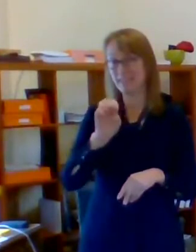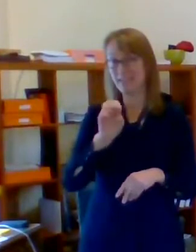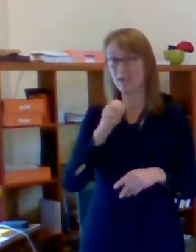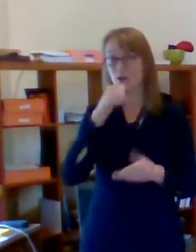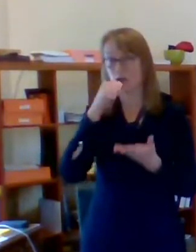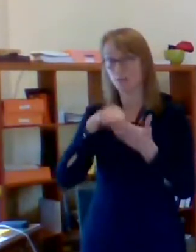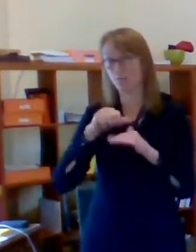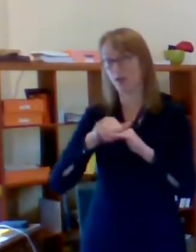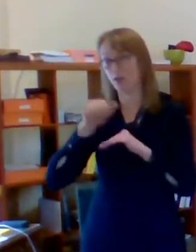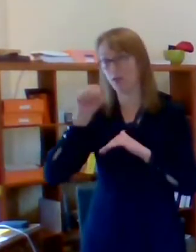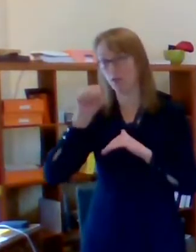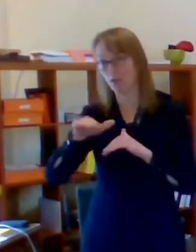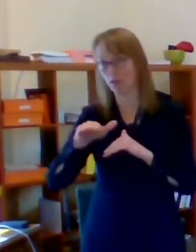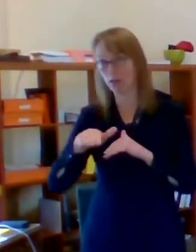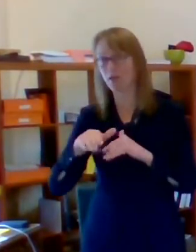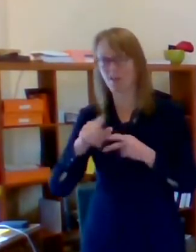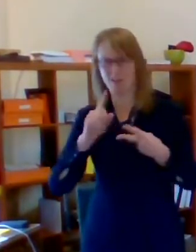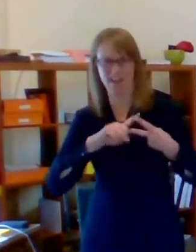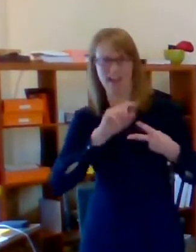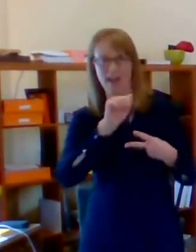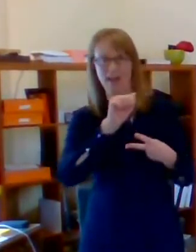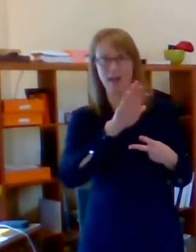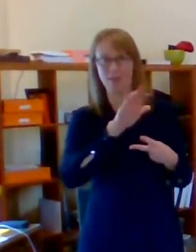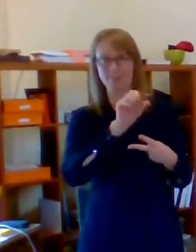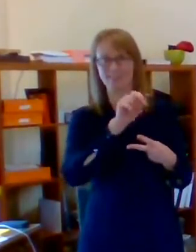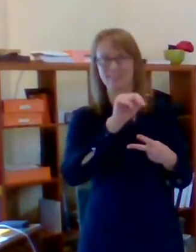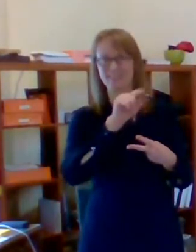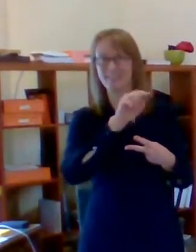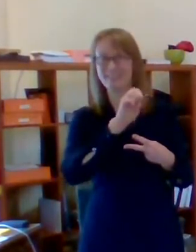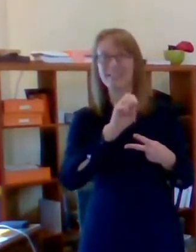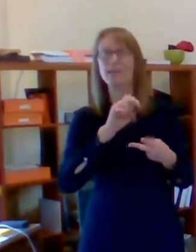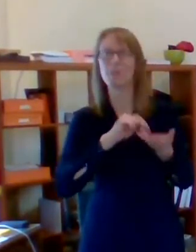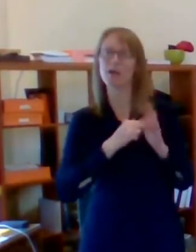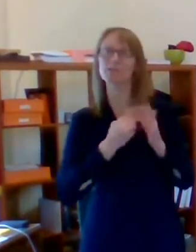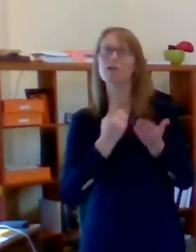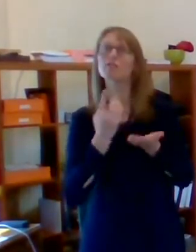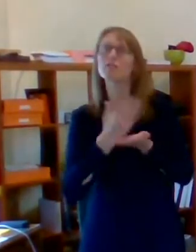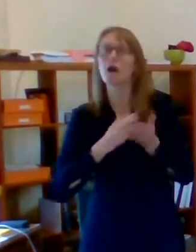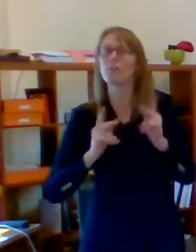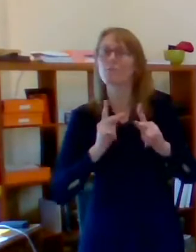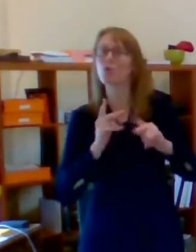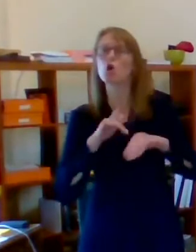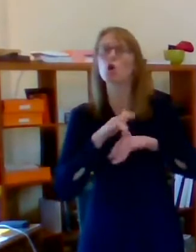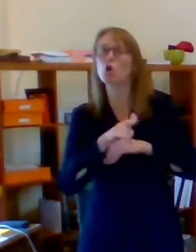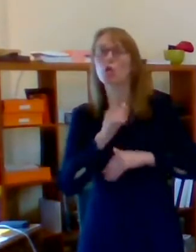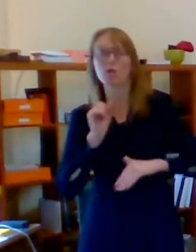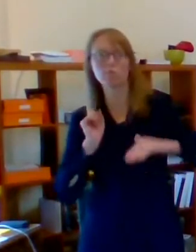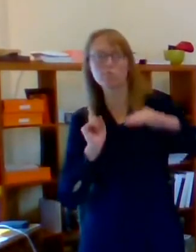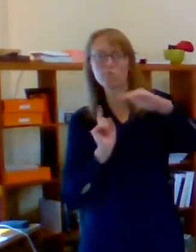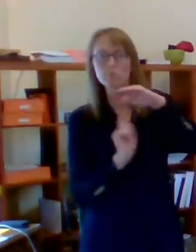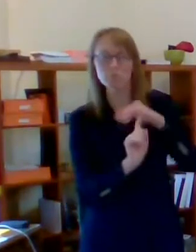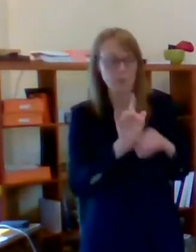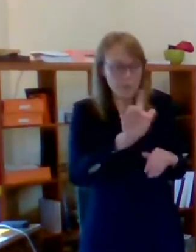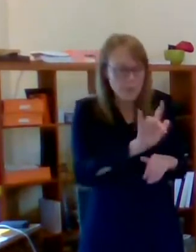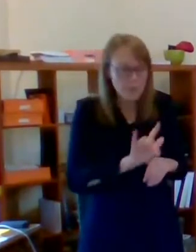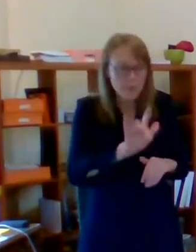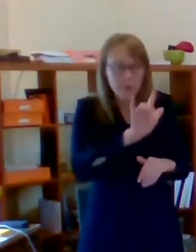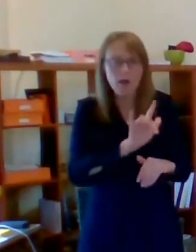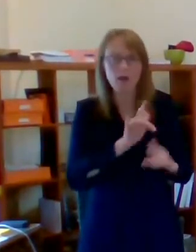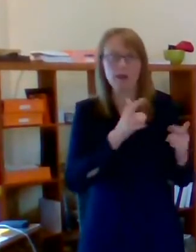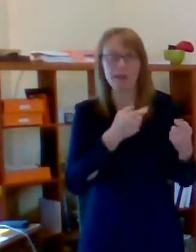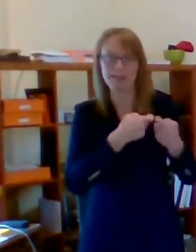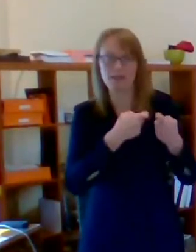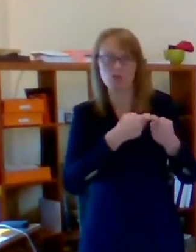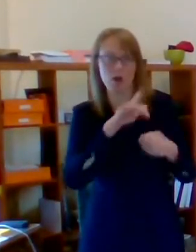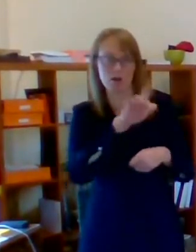voted in person absentee. Those are not all paper ballots. I'll just remind all of you that you can